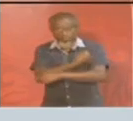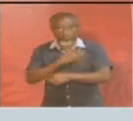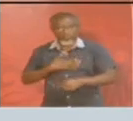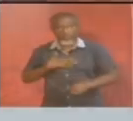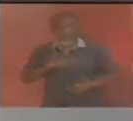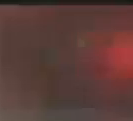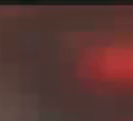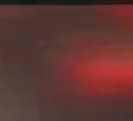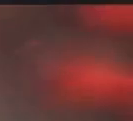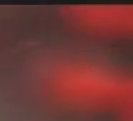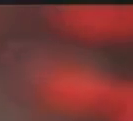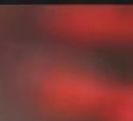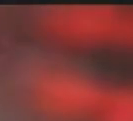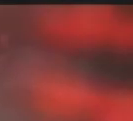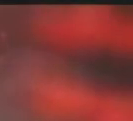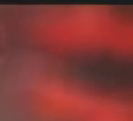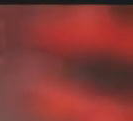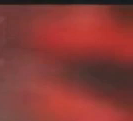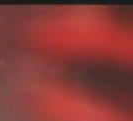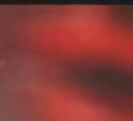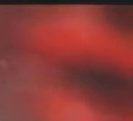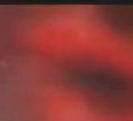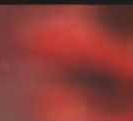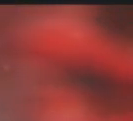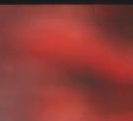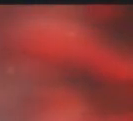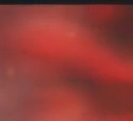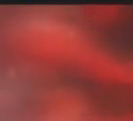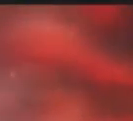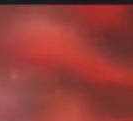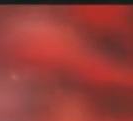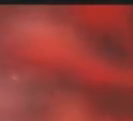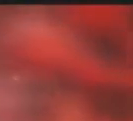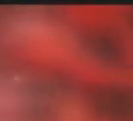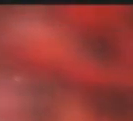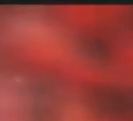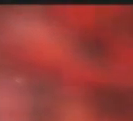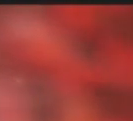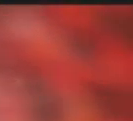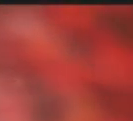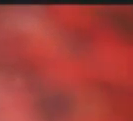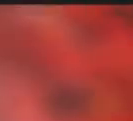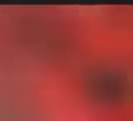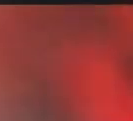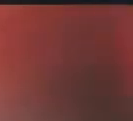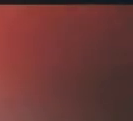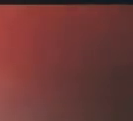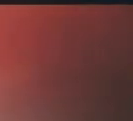Thank you.